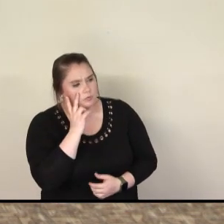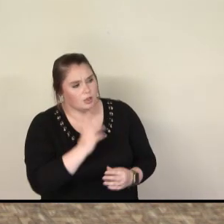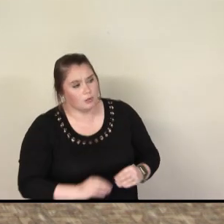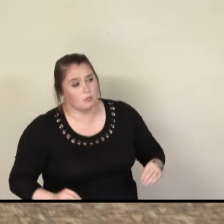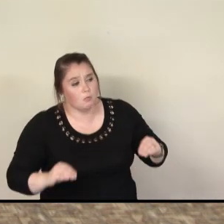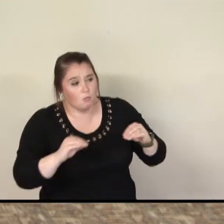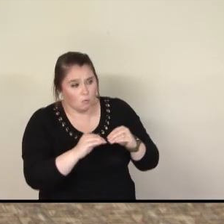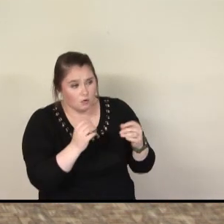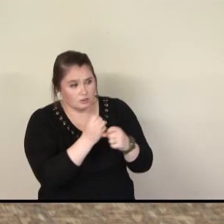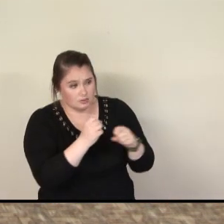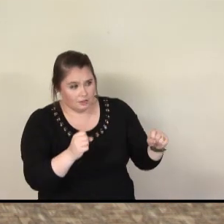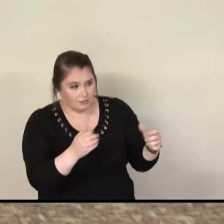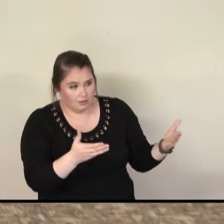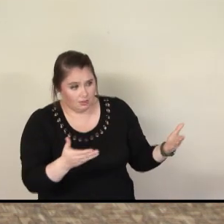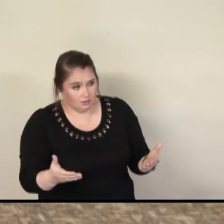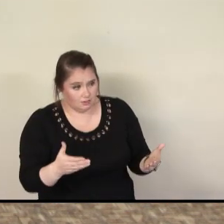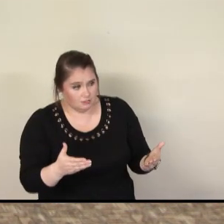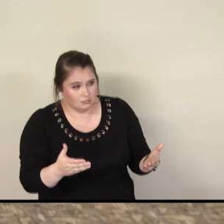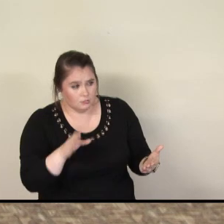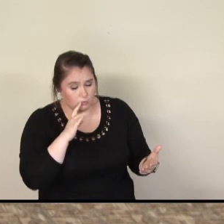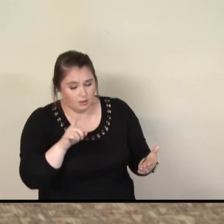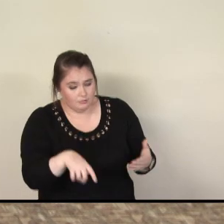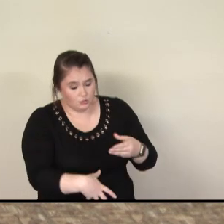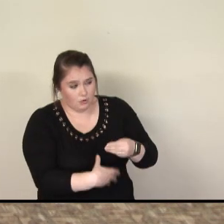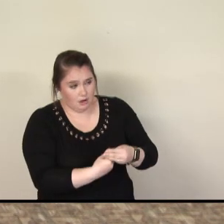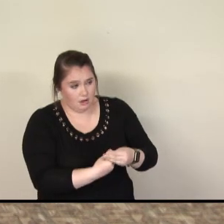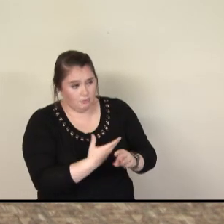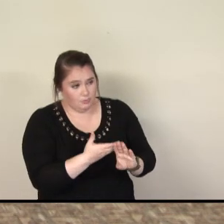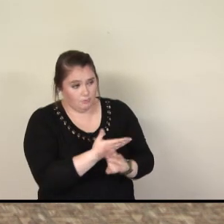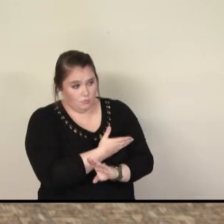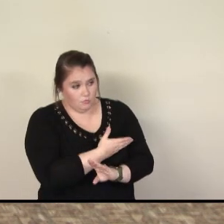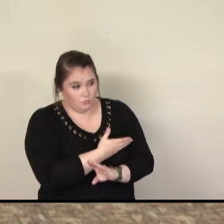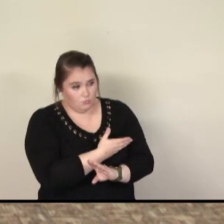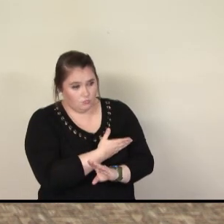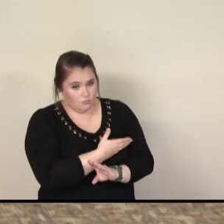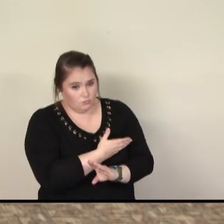guess, coming down the pipe that we may have to add before the school is completed?